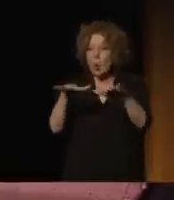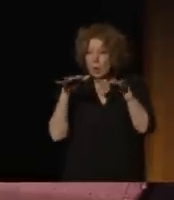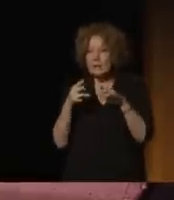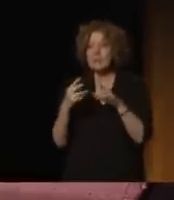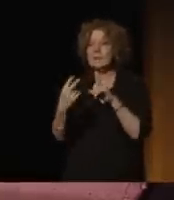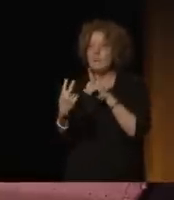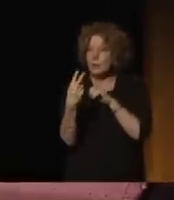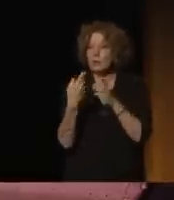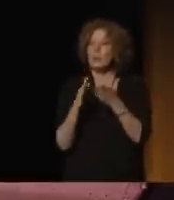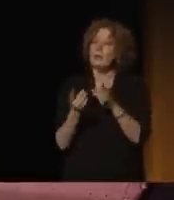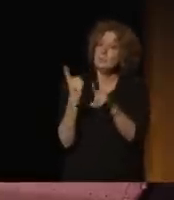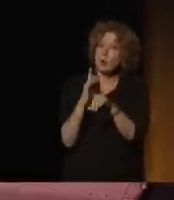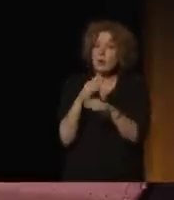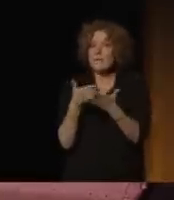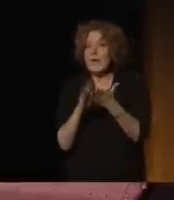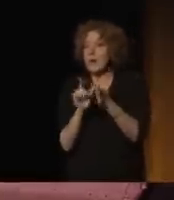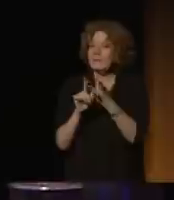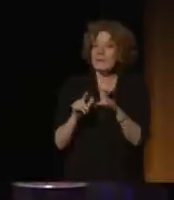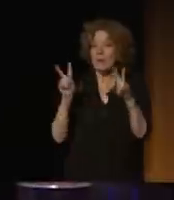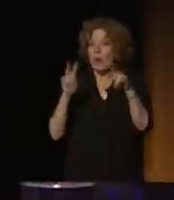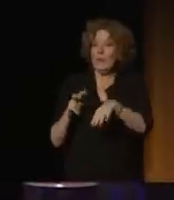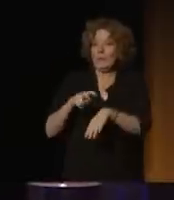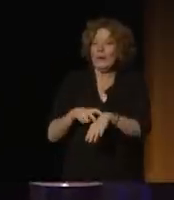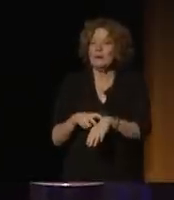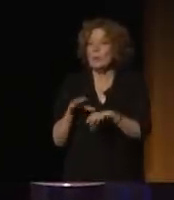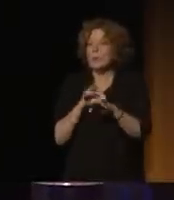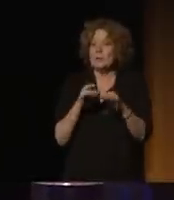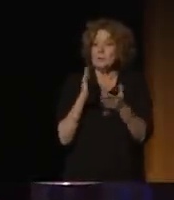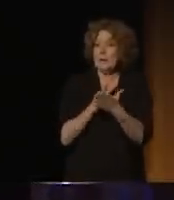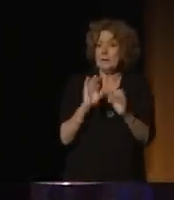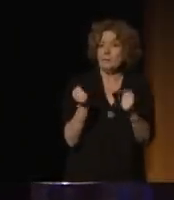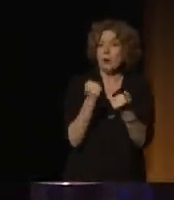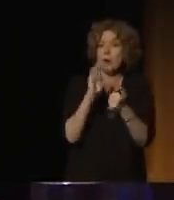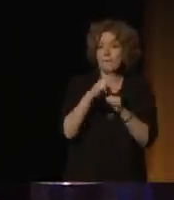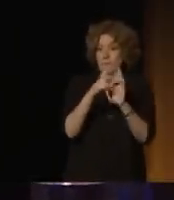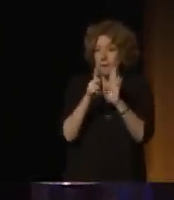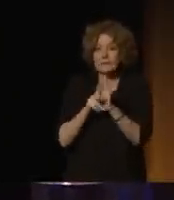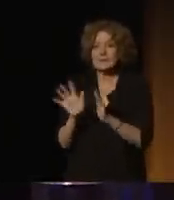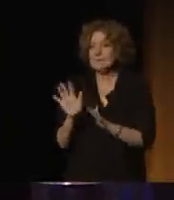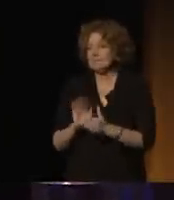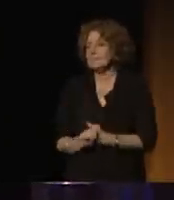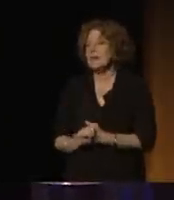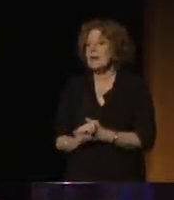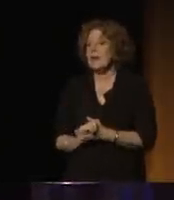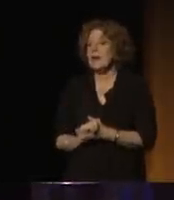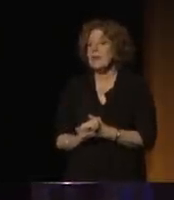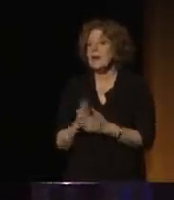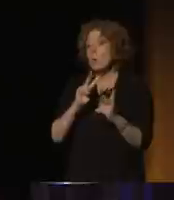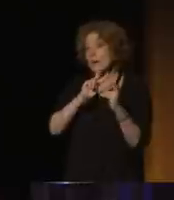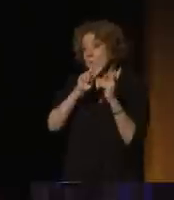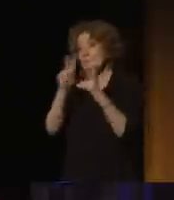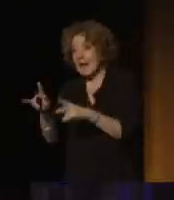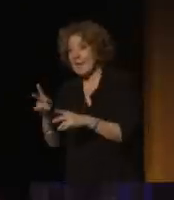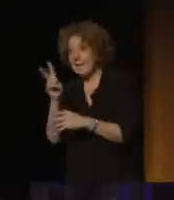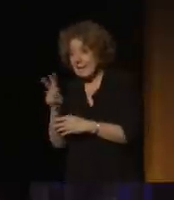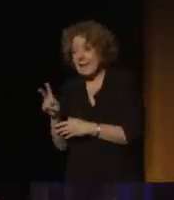well he did on The Apprentice. Wasn't that strong on a lot of policy. And when I came back to New York the next